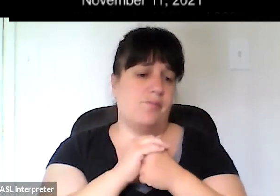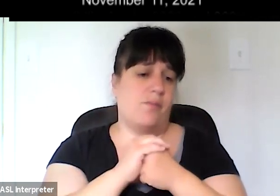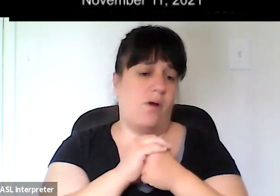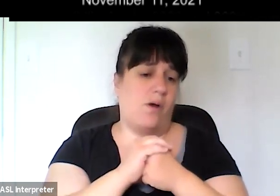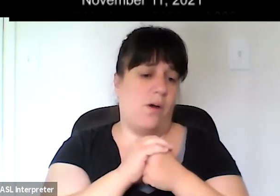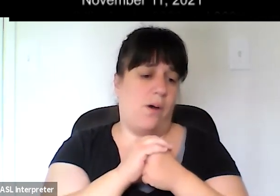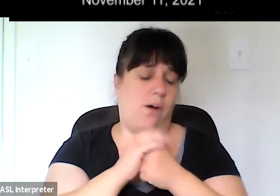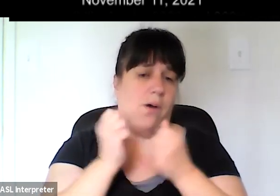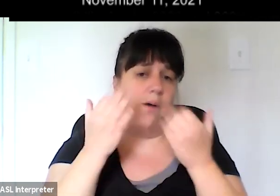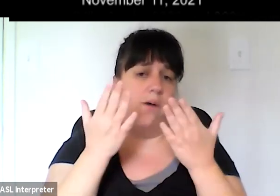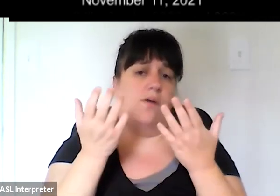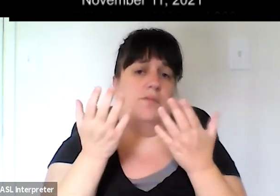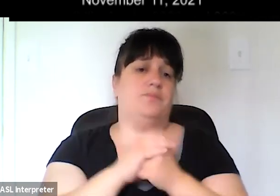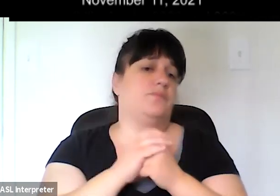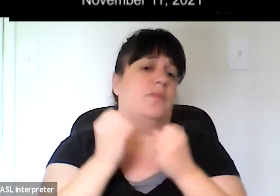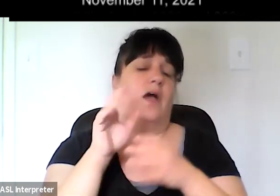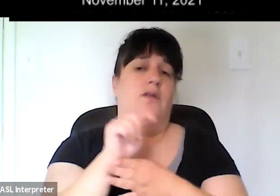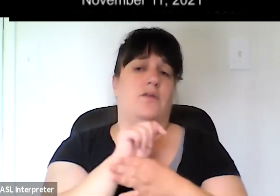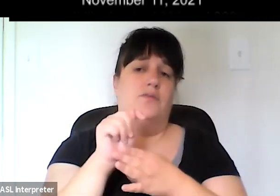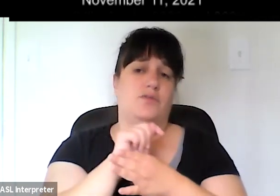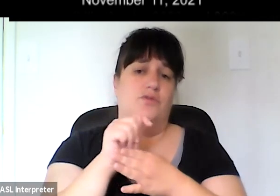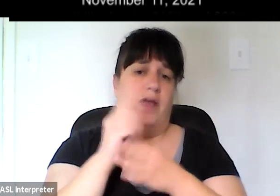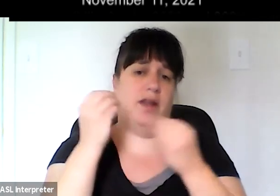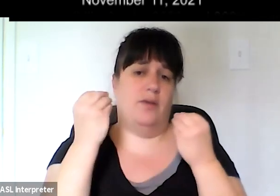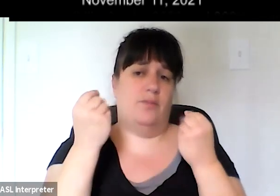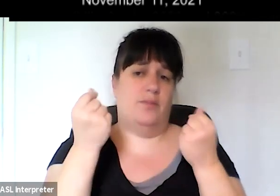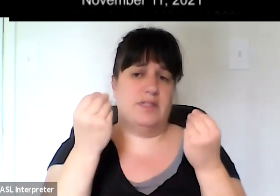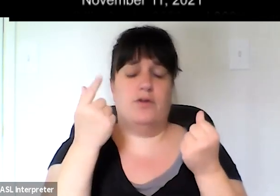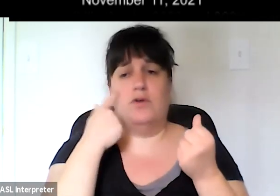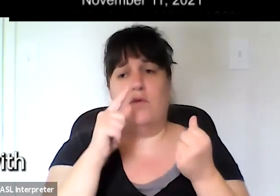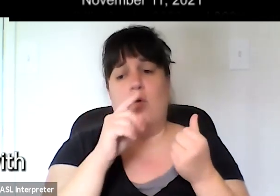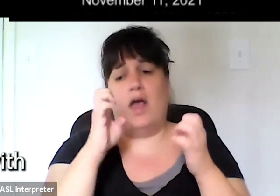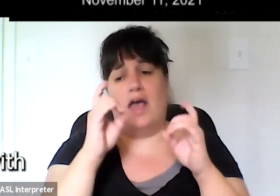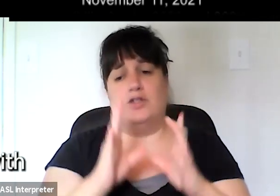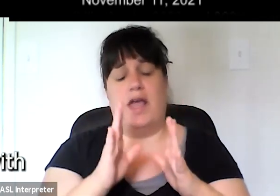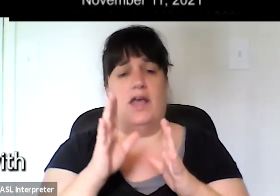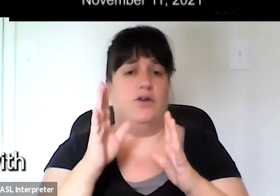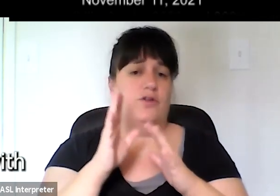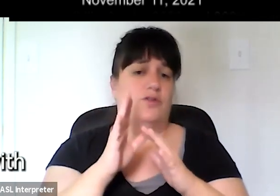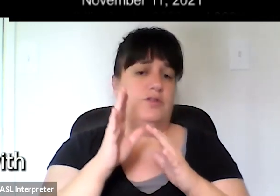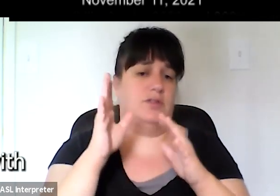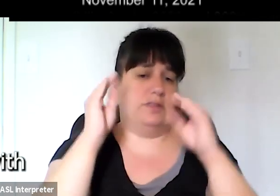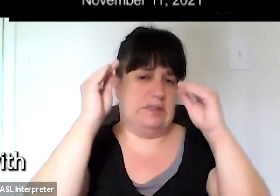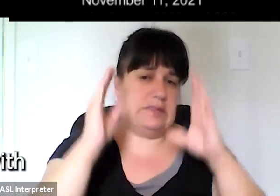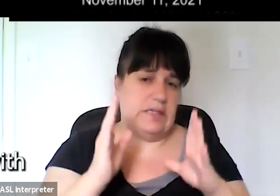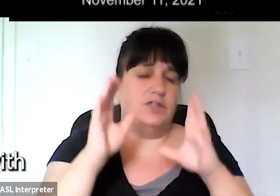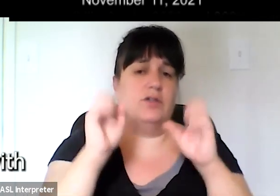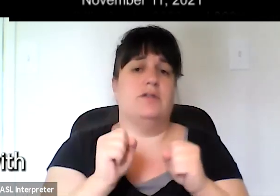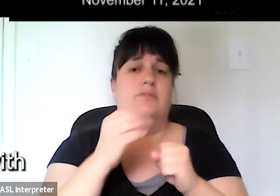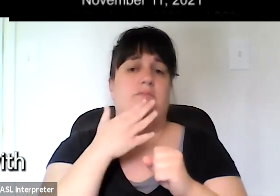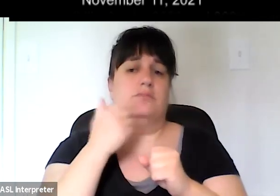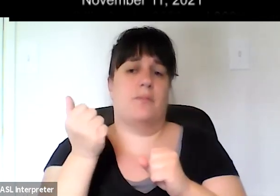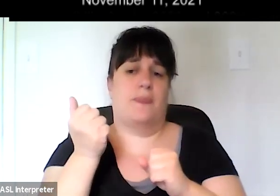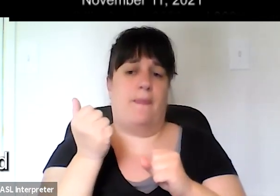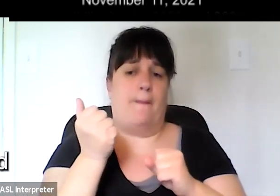They provide a lot of training course materials for educators and teachers, so that they are better equipped to